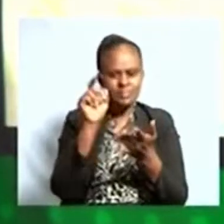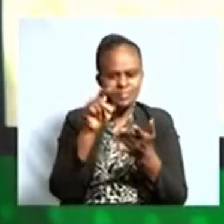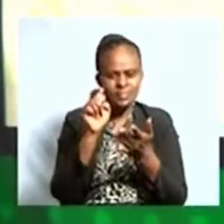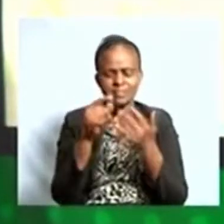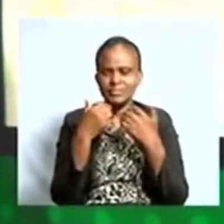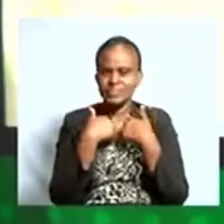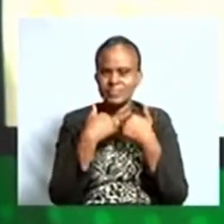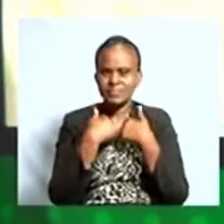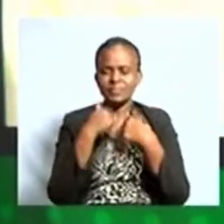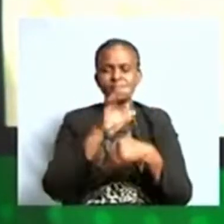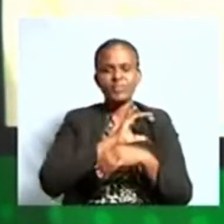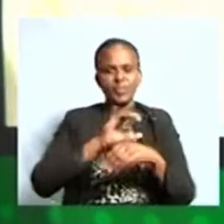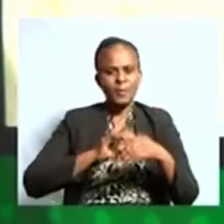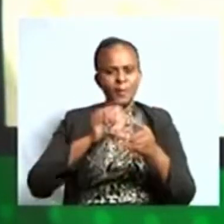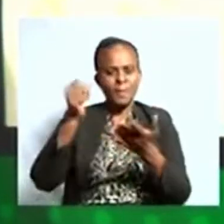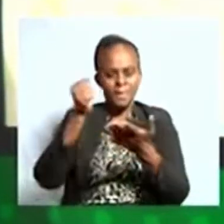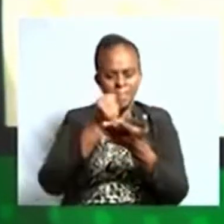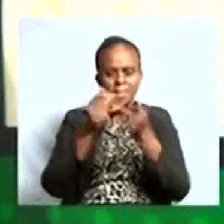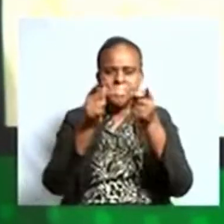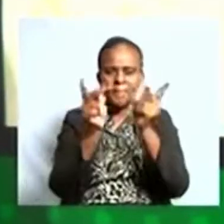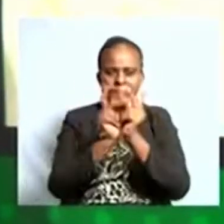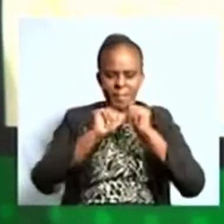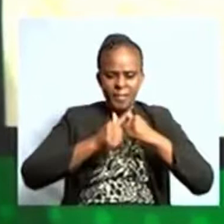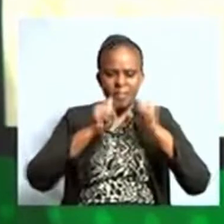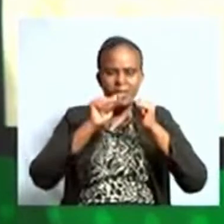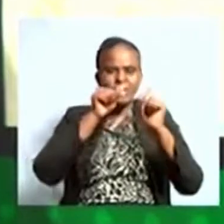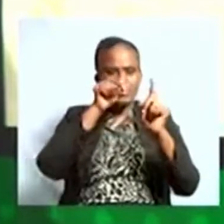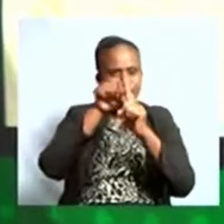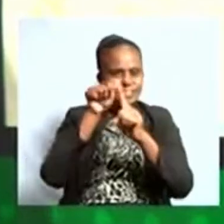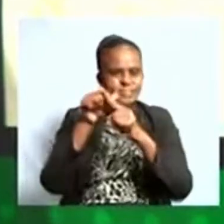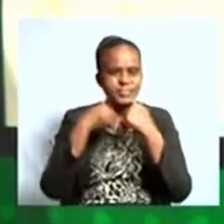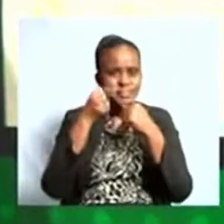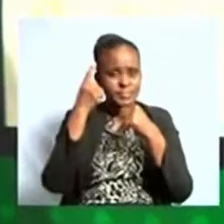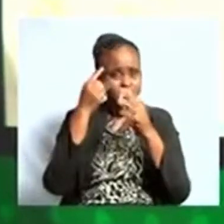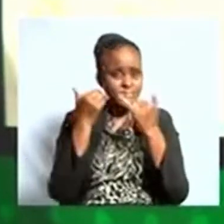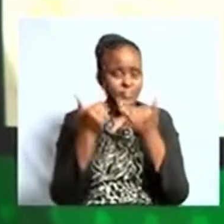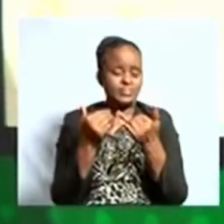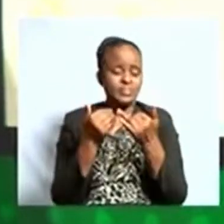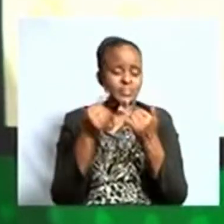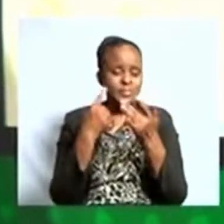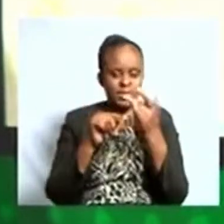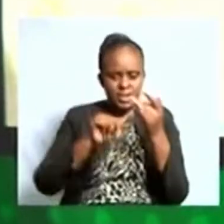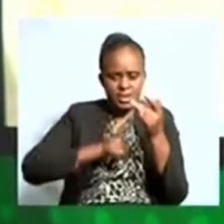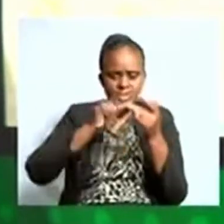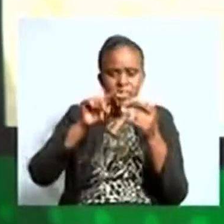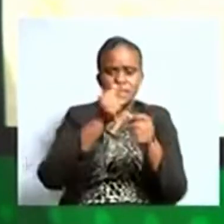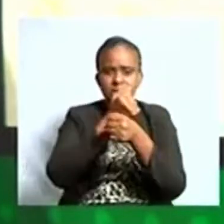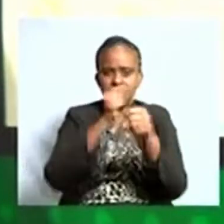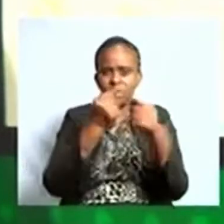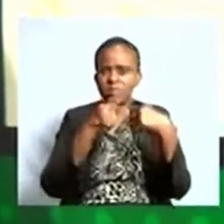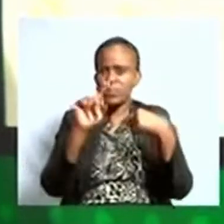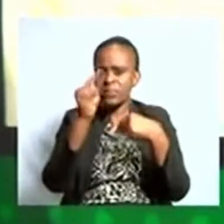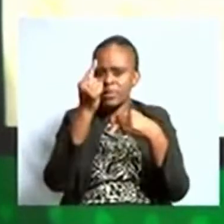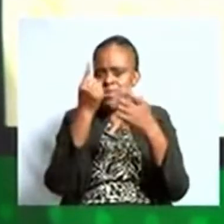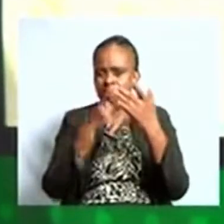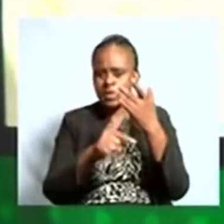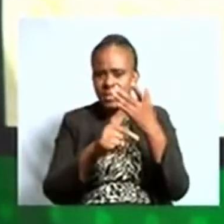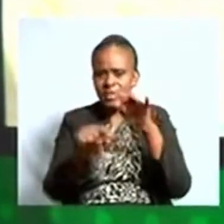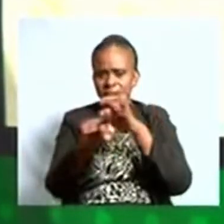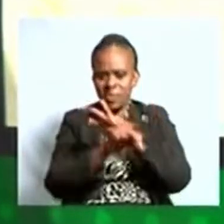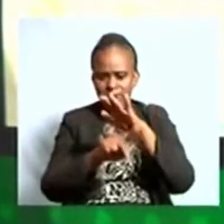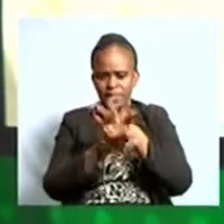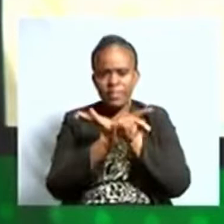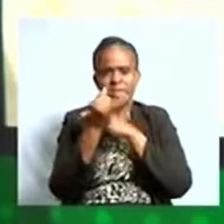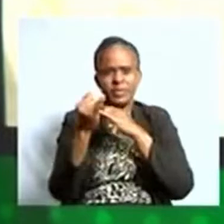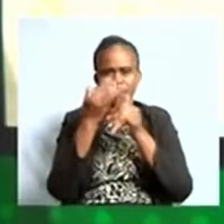have a contractor in place, then we can have the targets. For now, what we need to deal with first are the primary issues